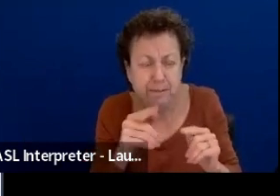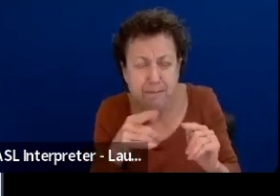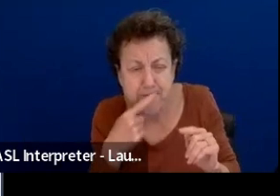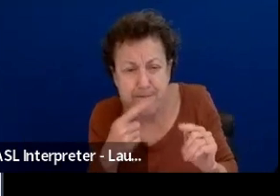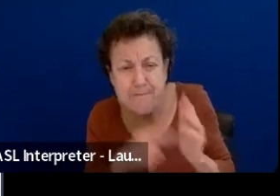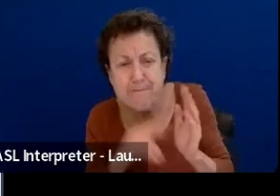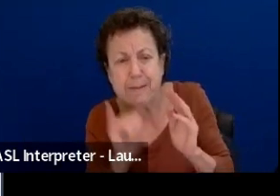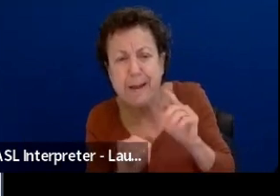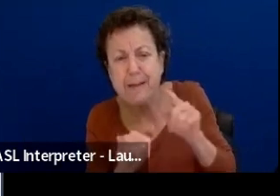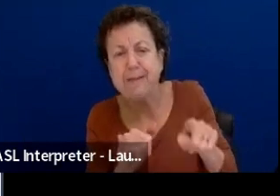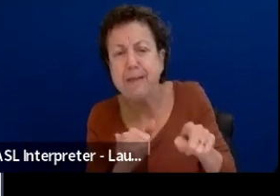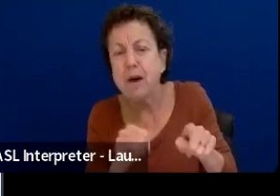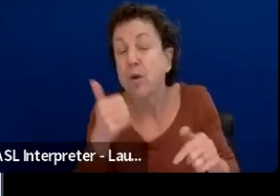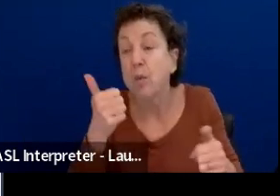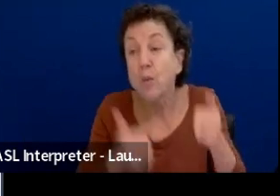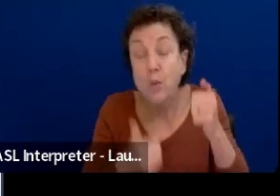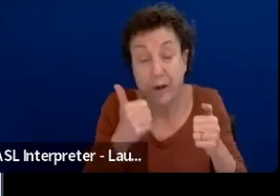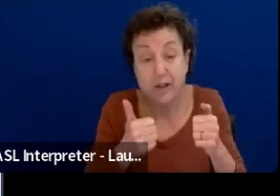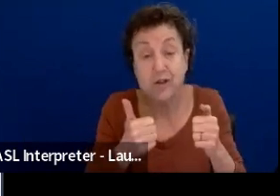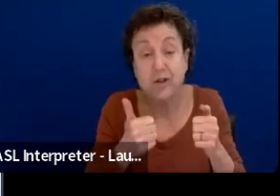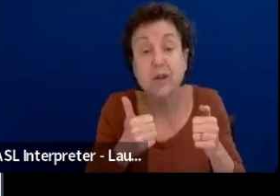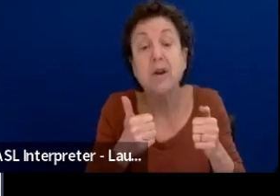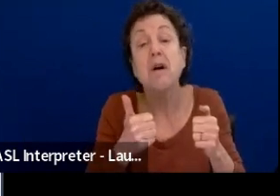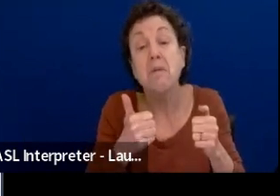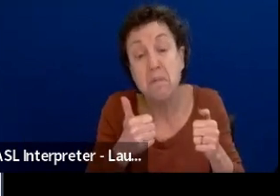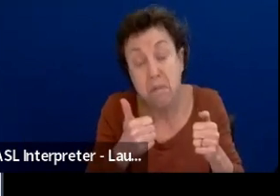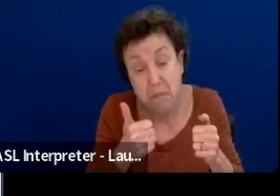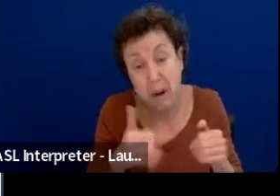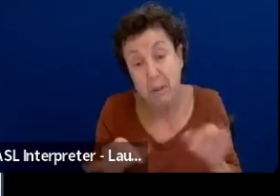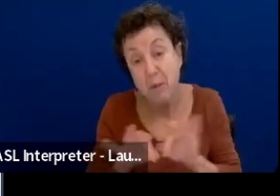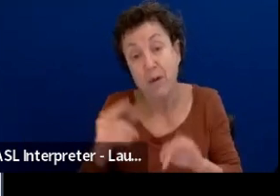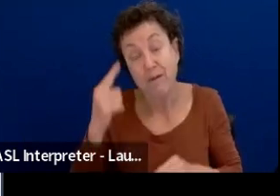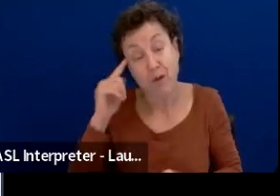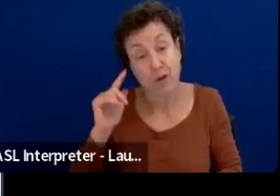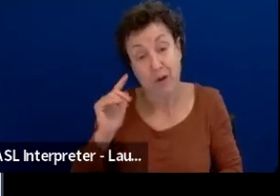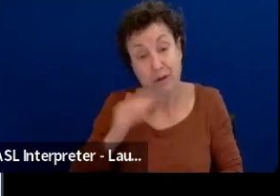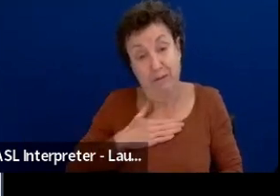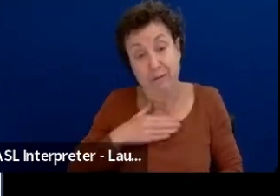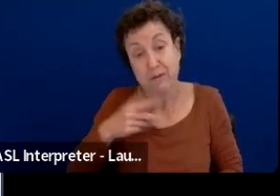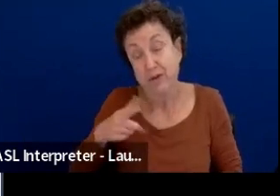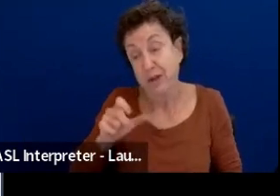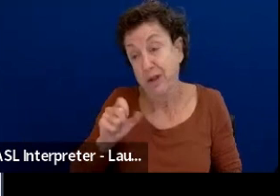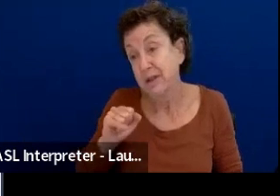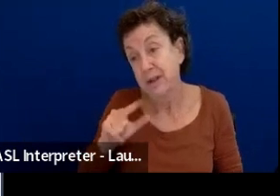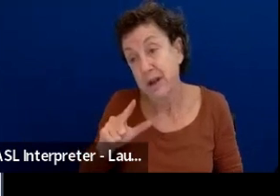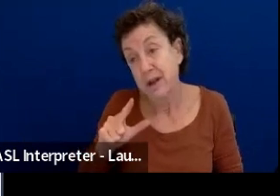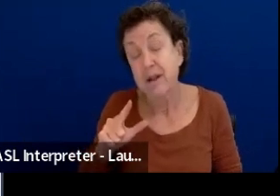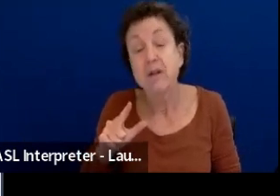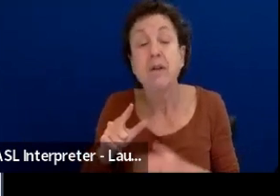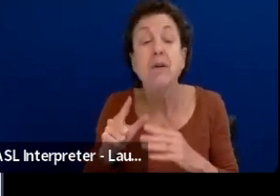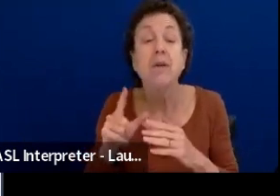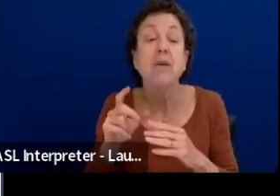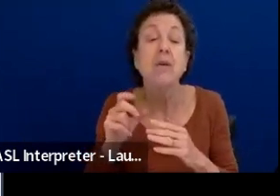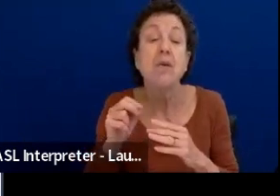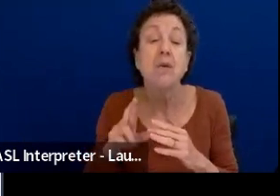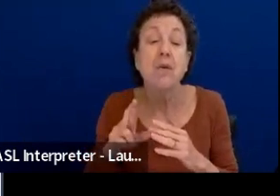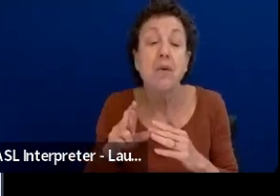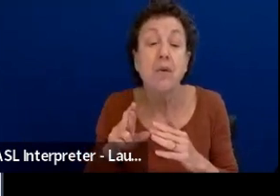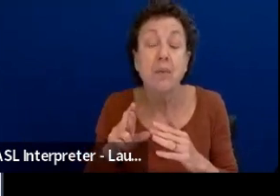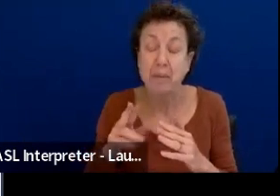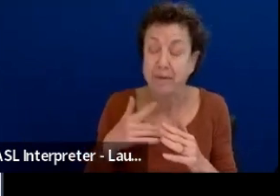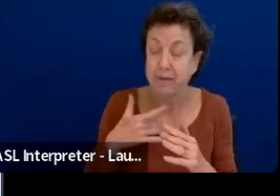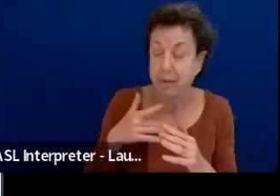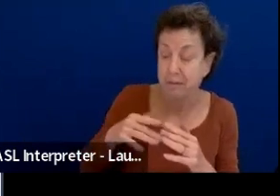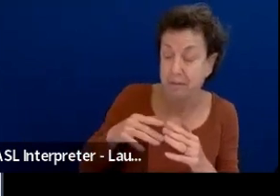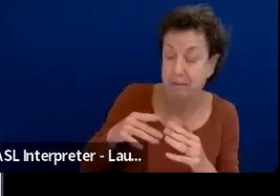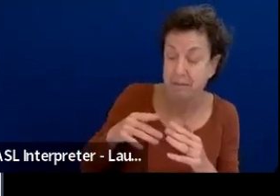identify which LSRs might be important to our organization or our consumers